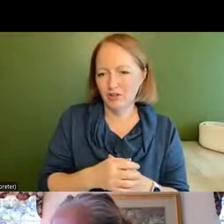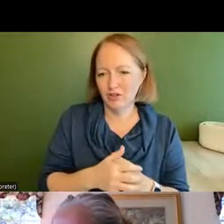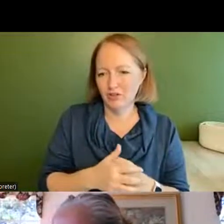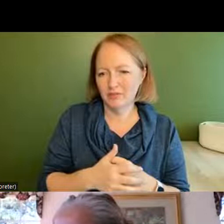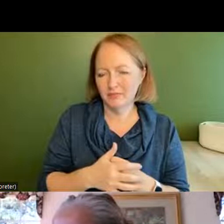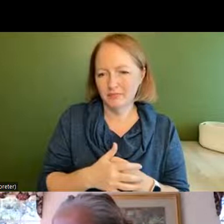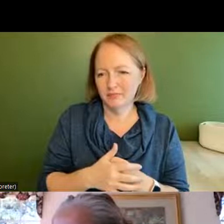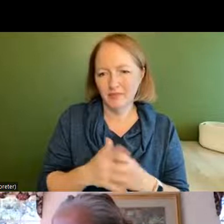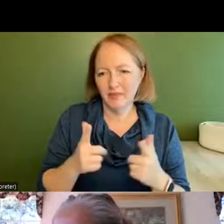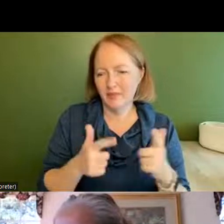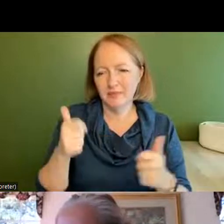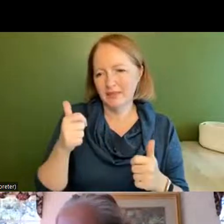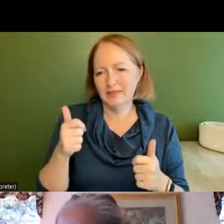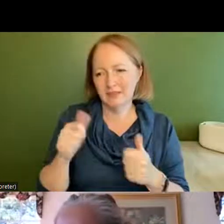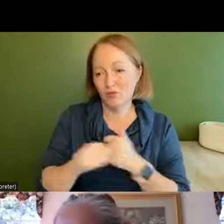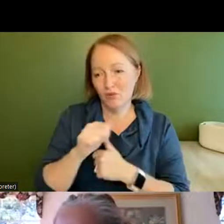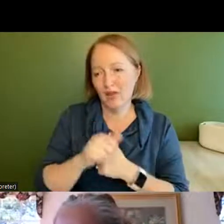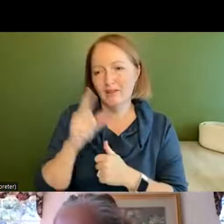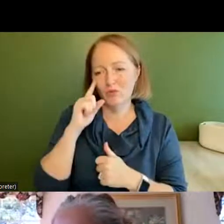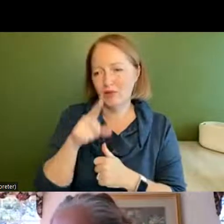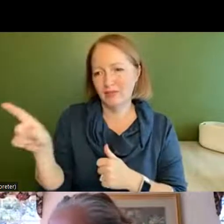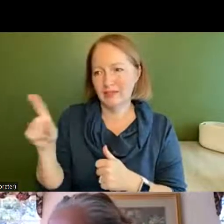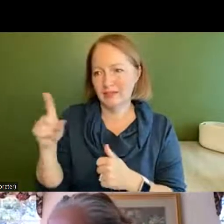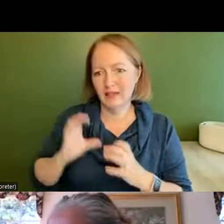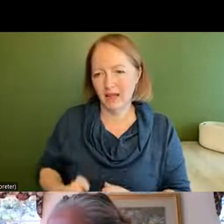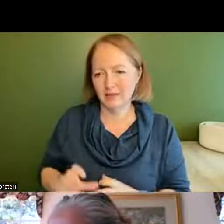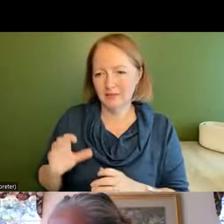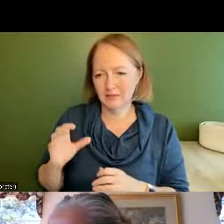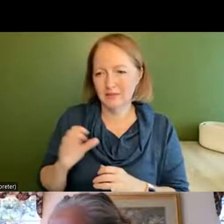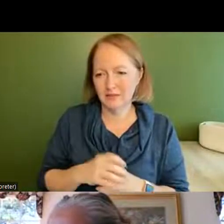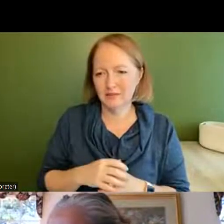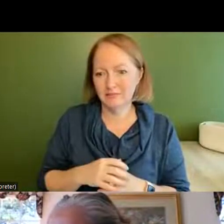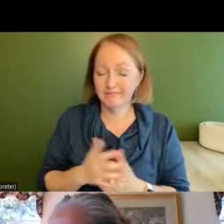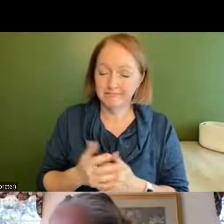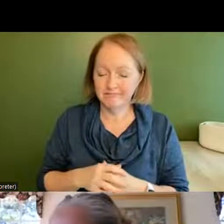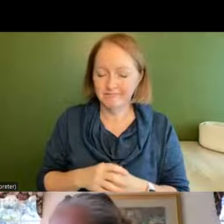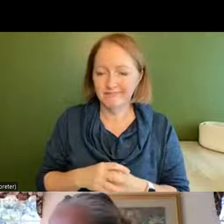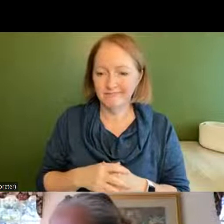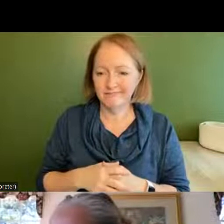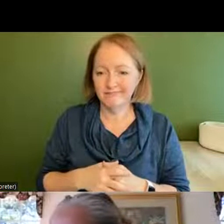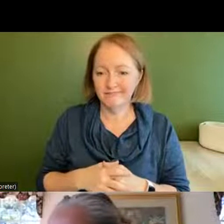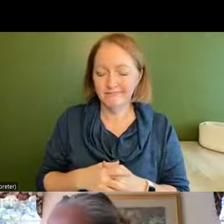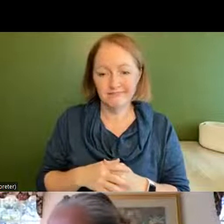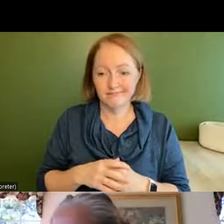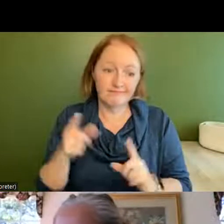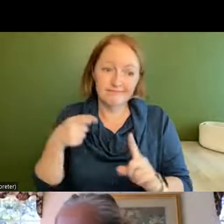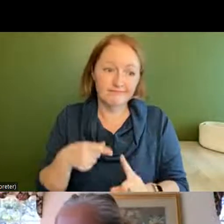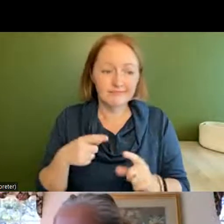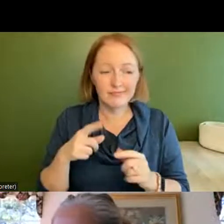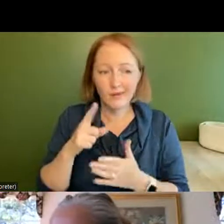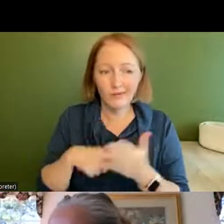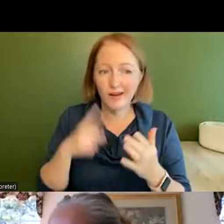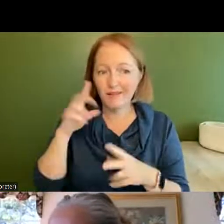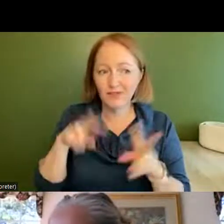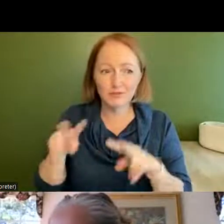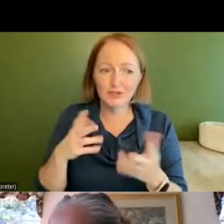by far the biggest threat. And that's in terms of what I've